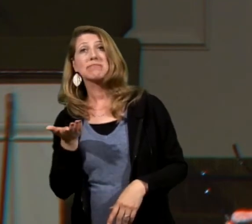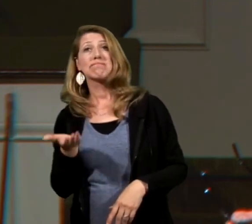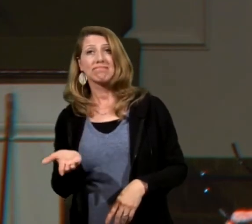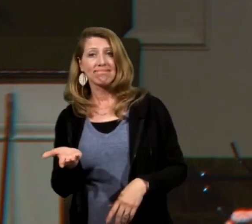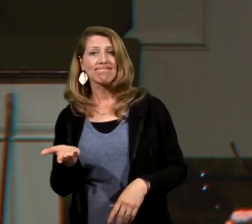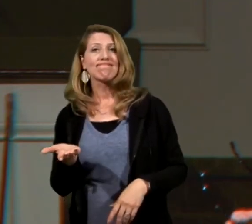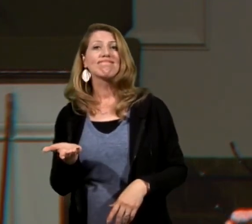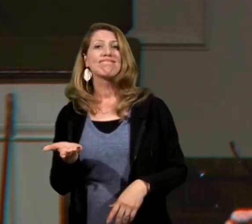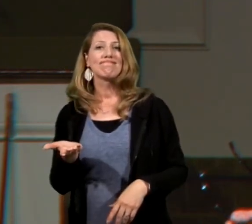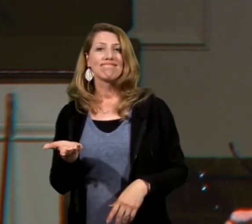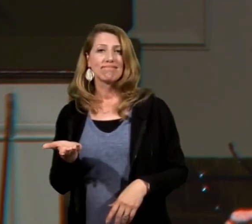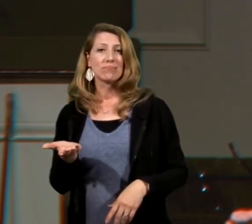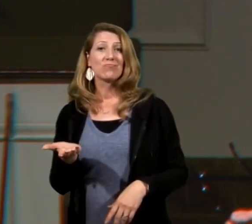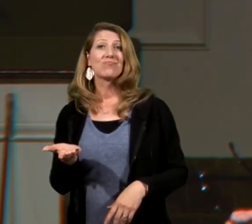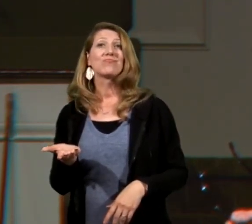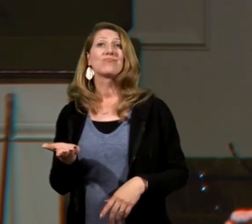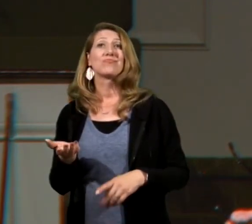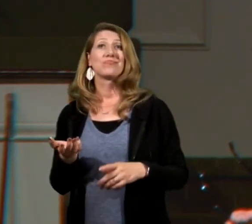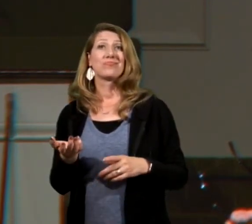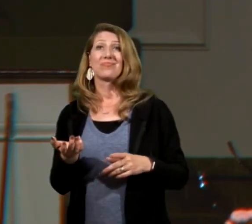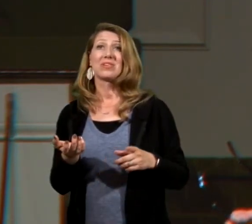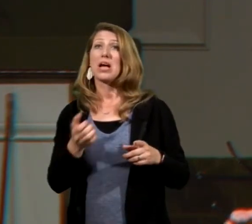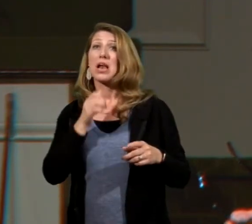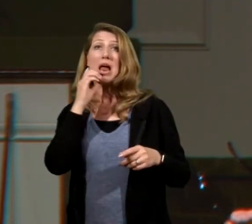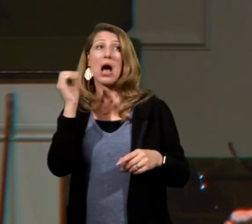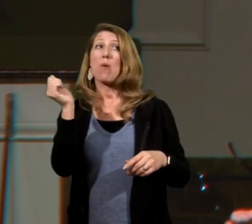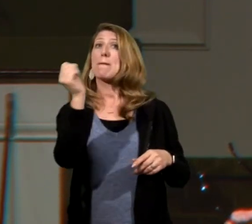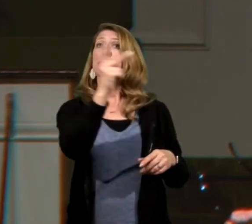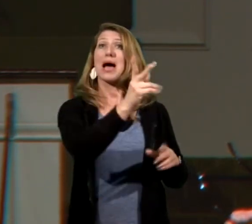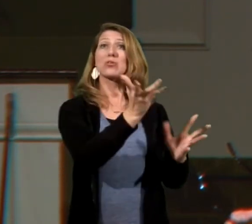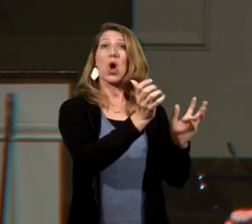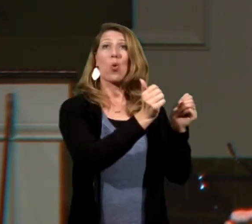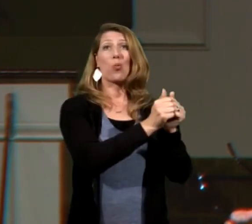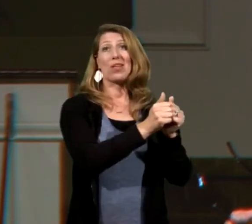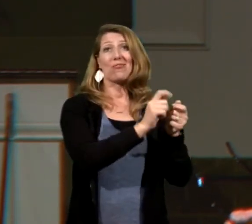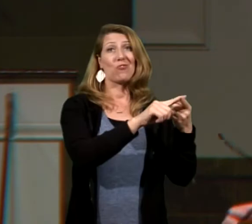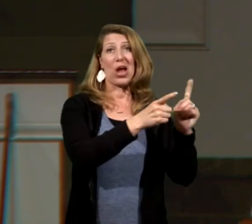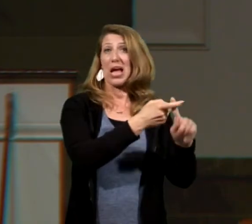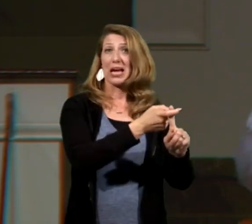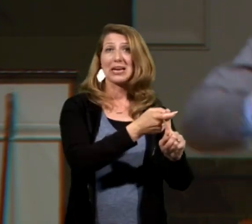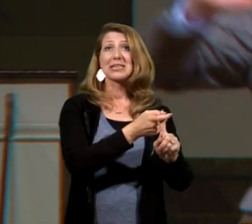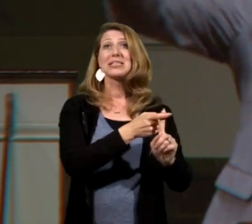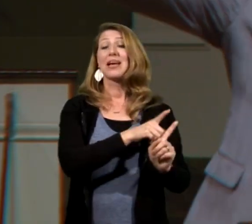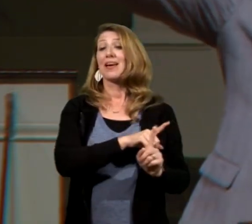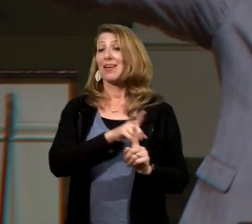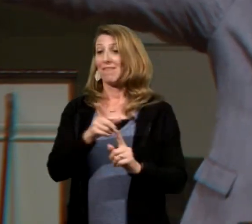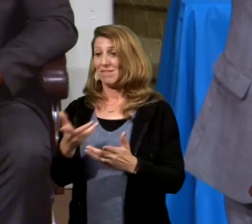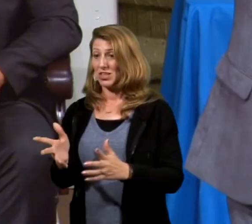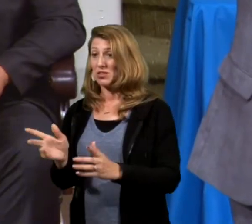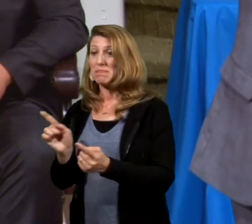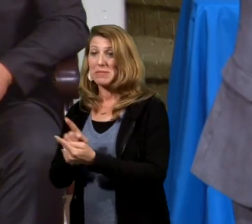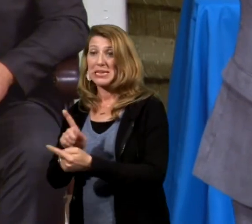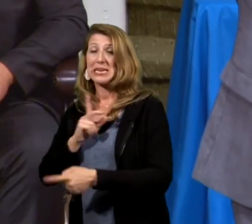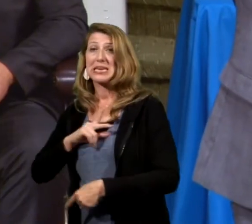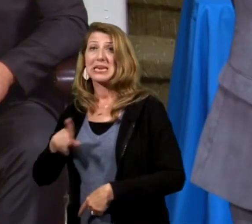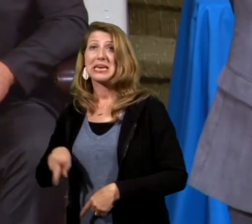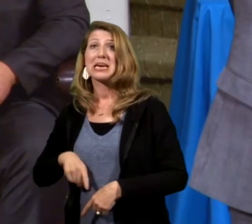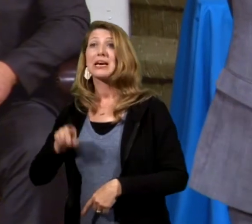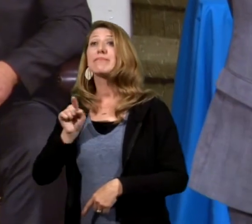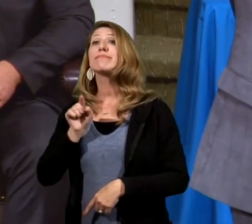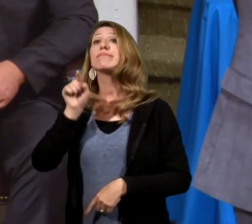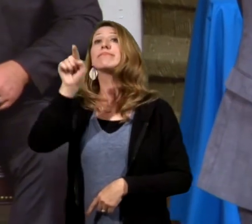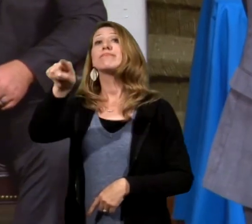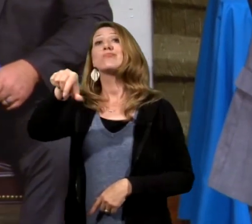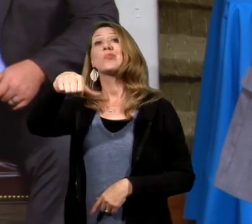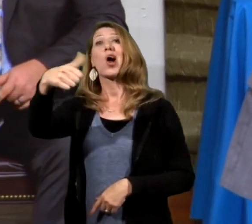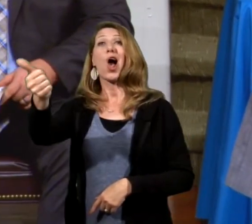would. They all went from one place. They didn't go back to talk to their girlfriends about it. They went to a total different location that was kept for